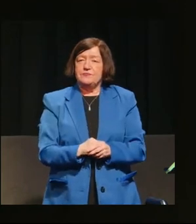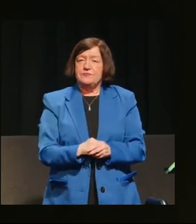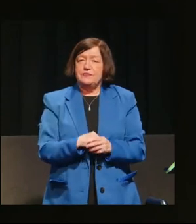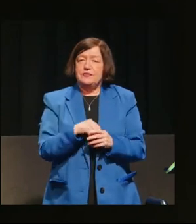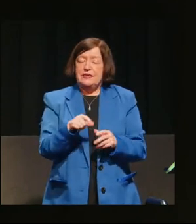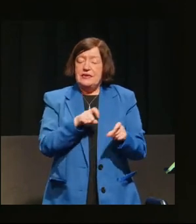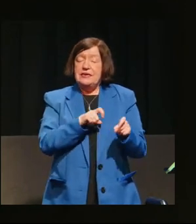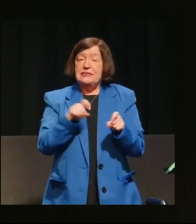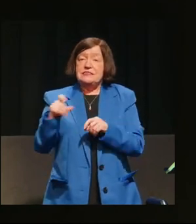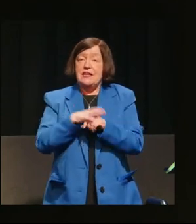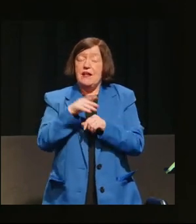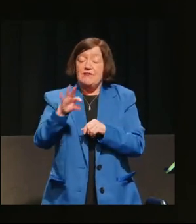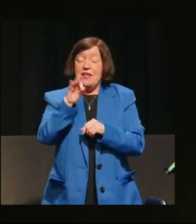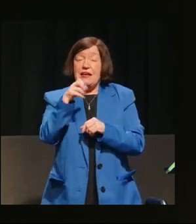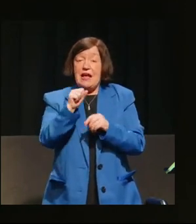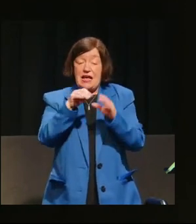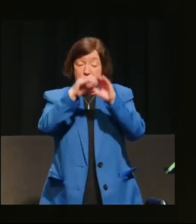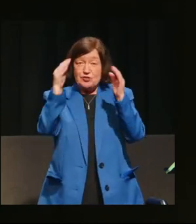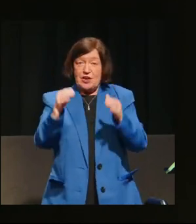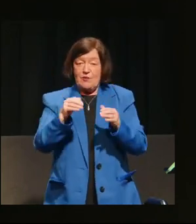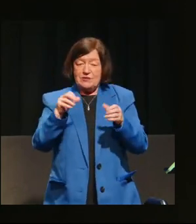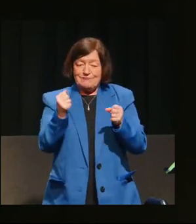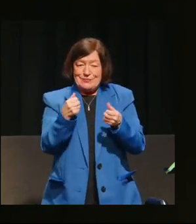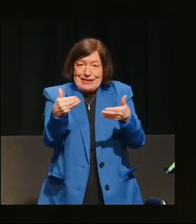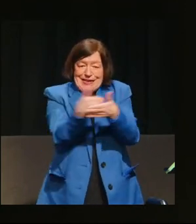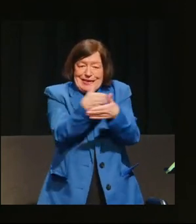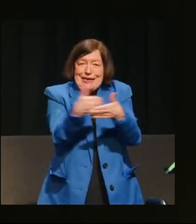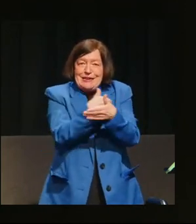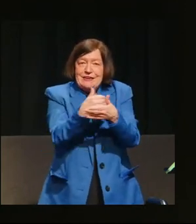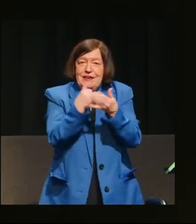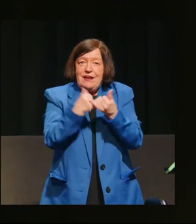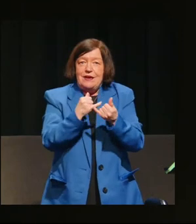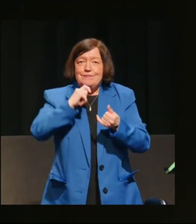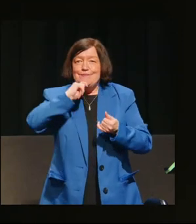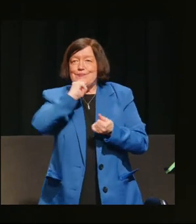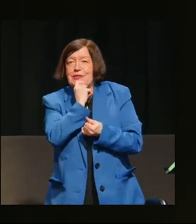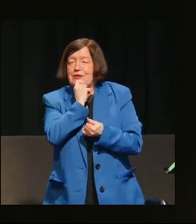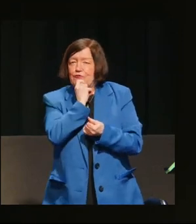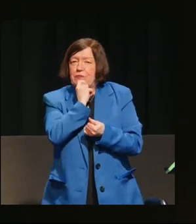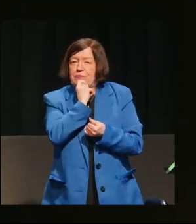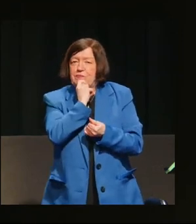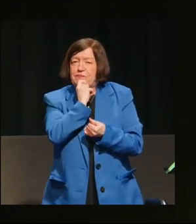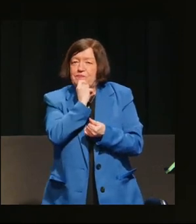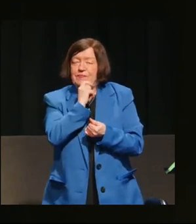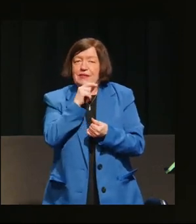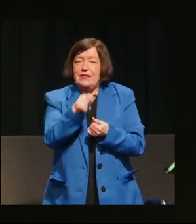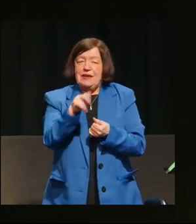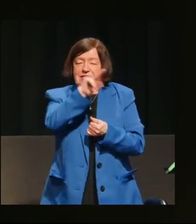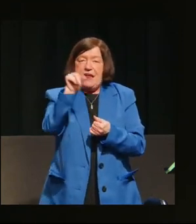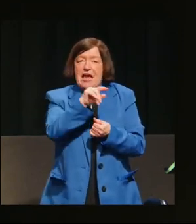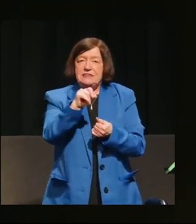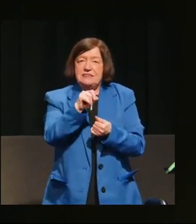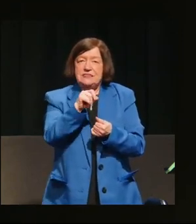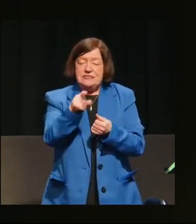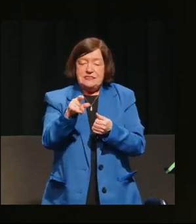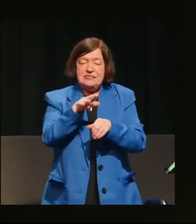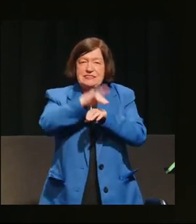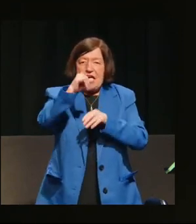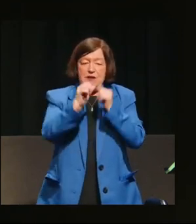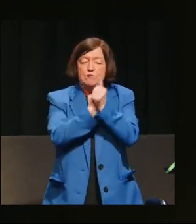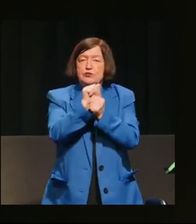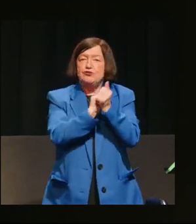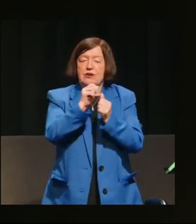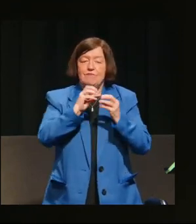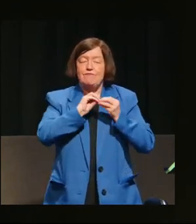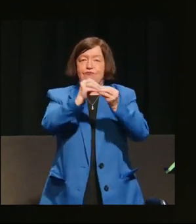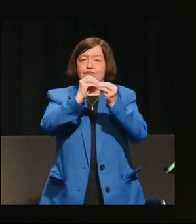The existence of the gas chambers was kept hidden like a state secret. The Nazi death machine was